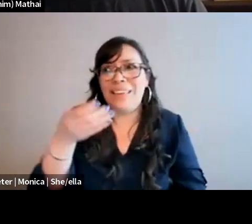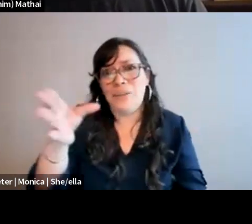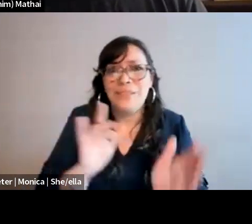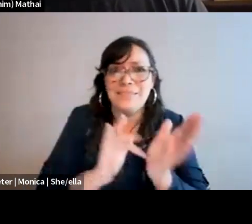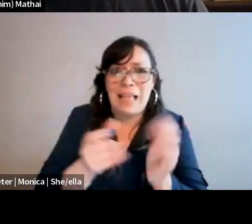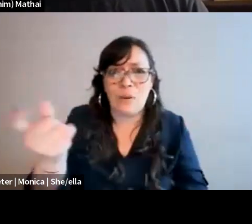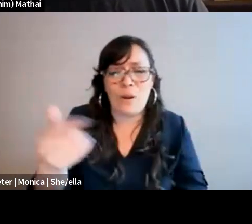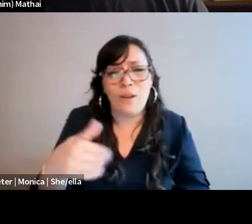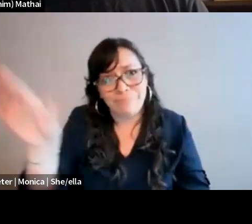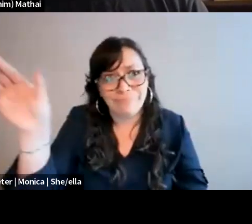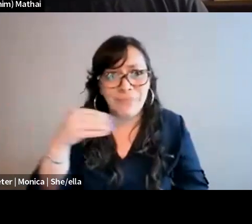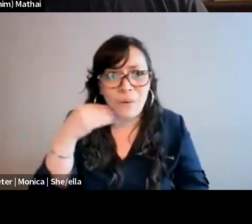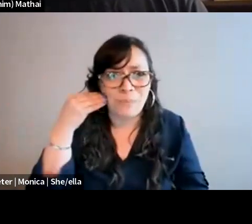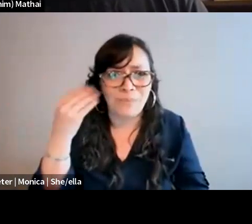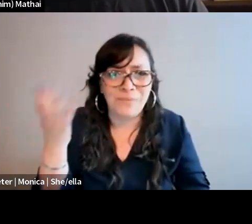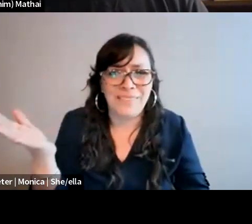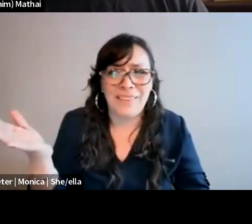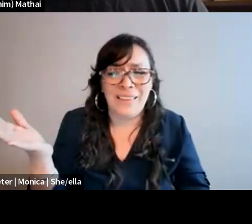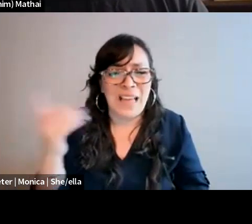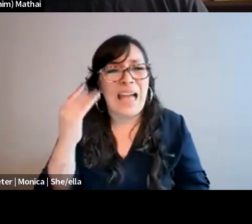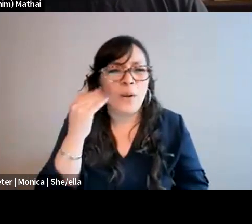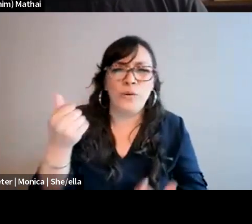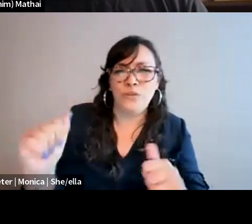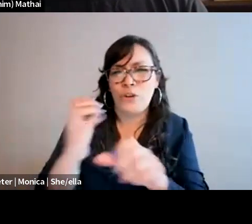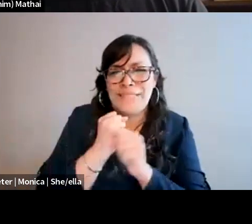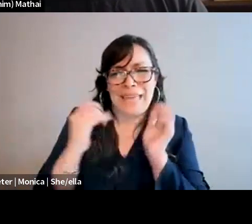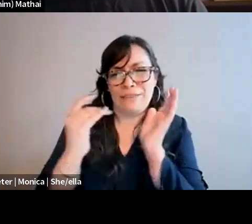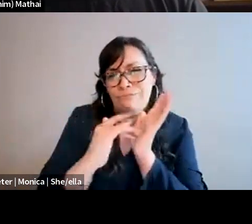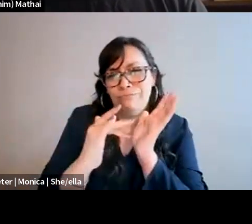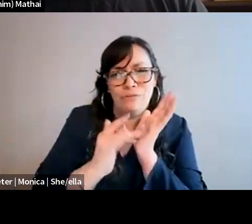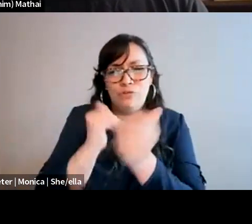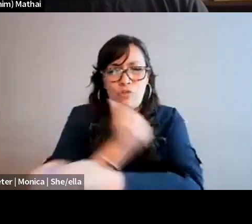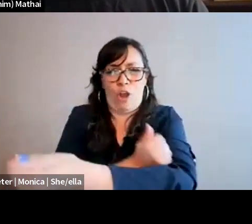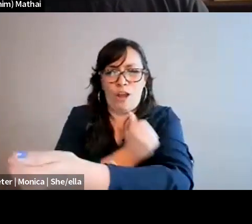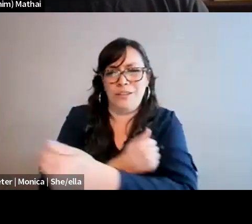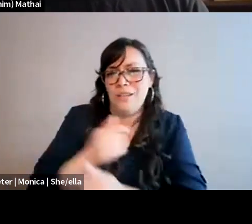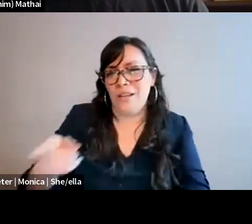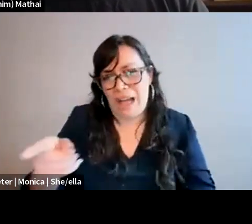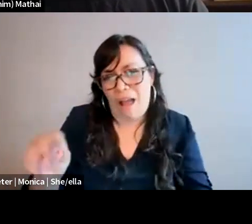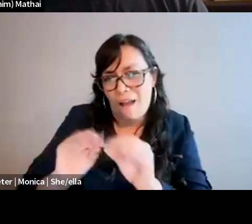Tylenol. I know you're just trying to get stronger medication.